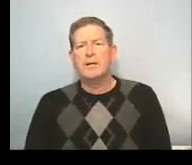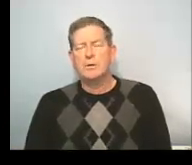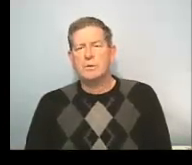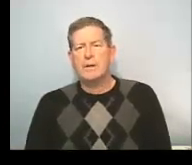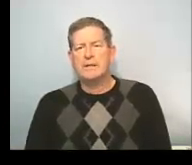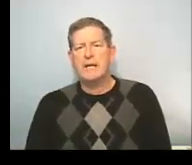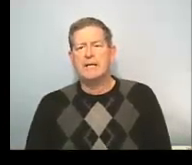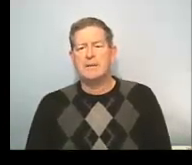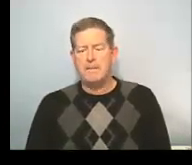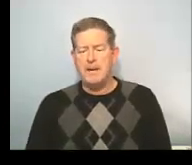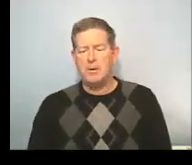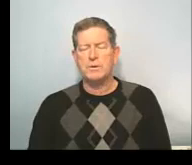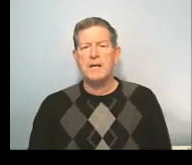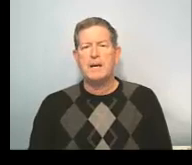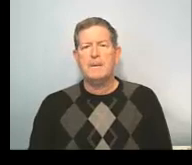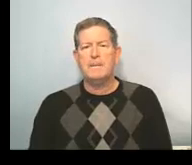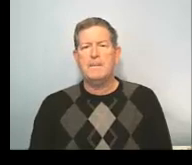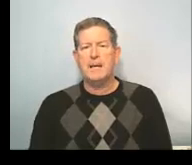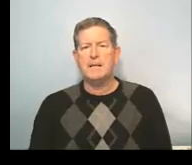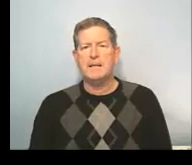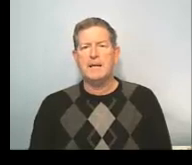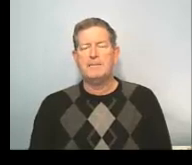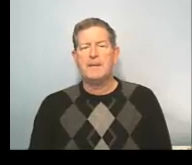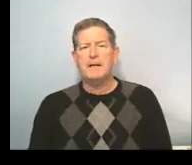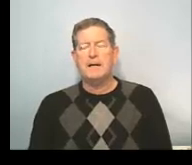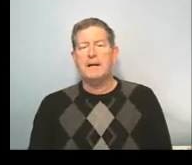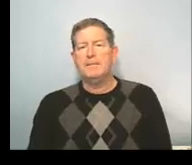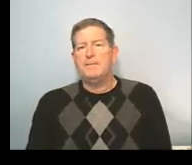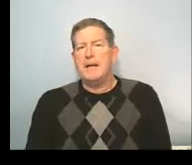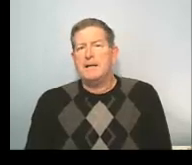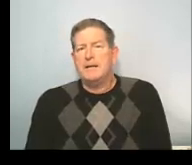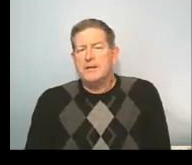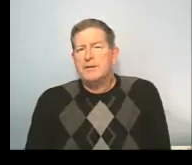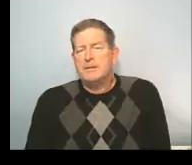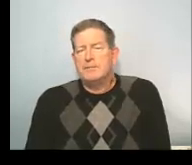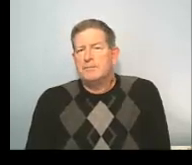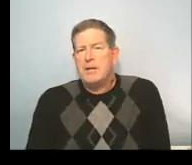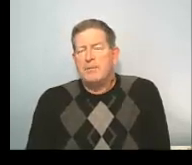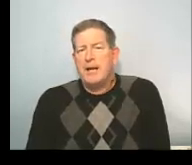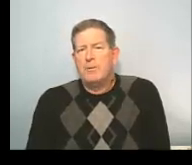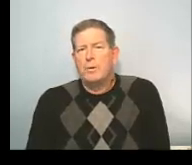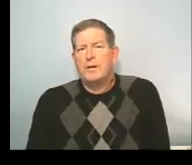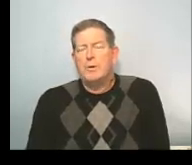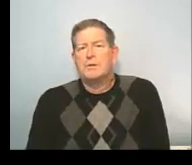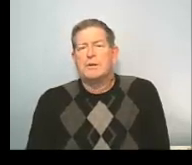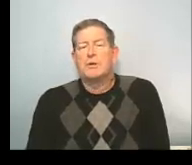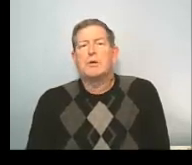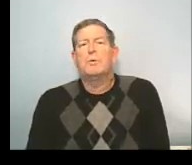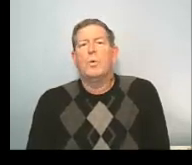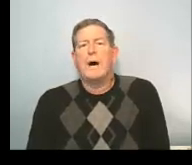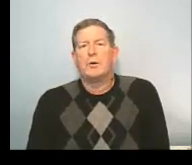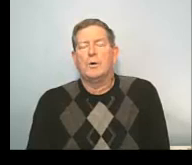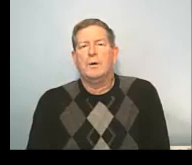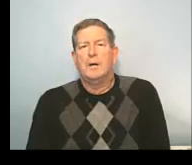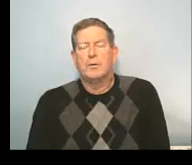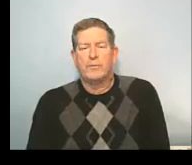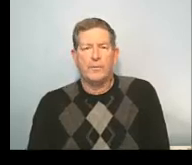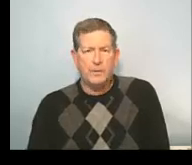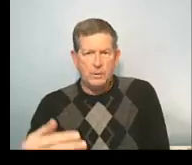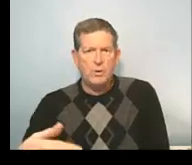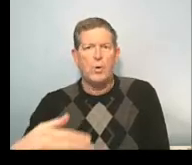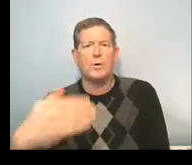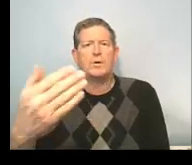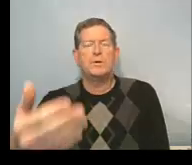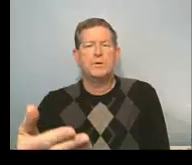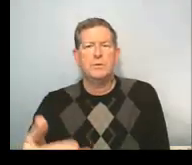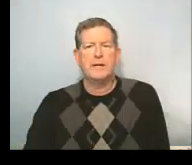hour. So son las 10 menos 20. And in the same light, we're going to use the term cuarto,